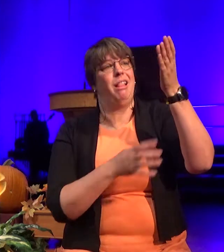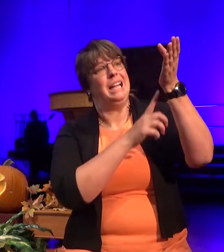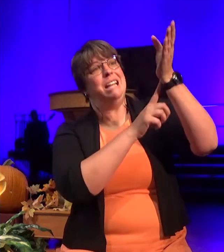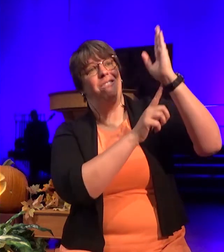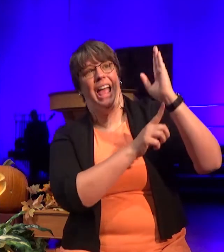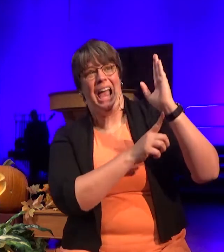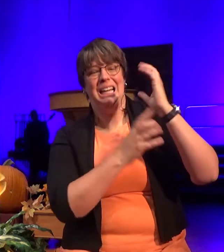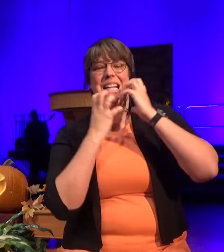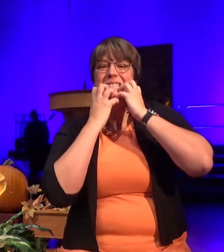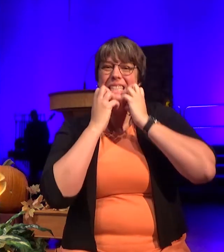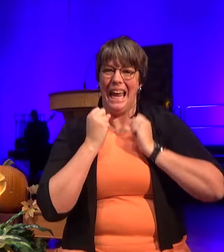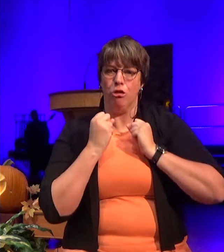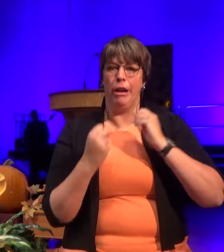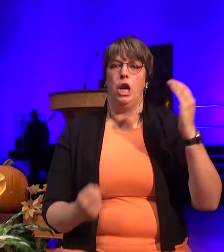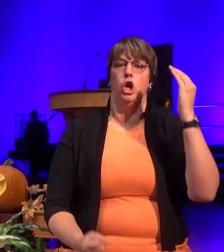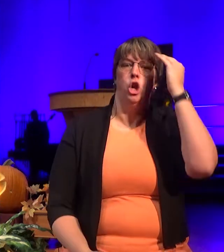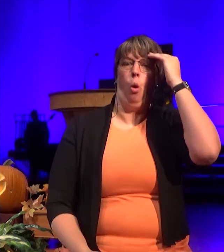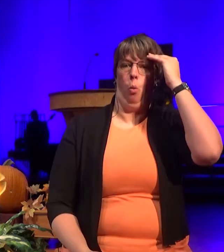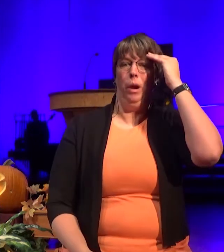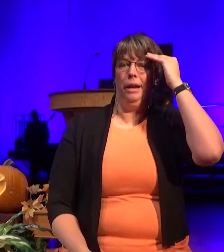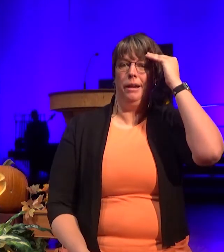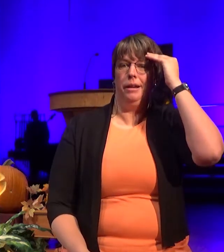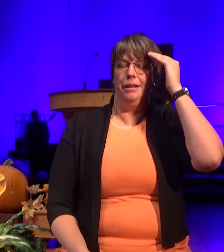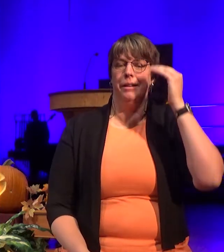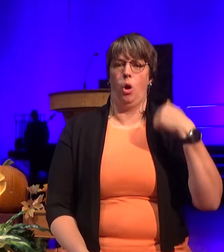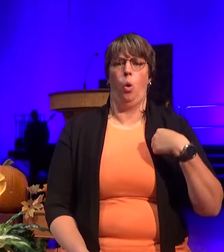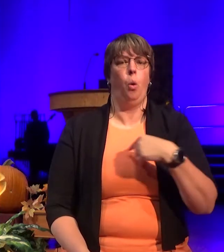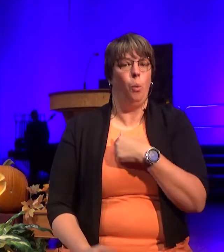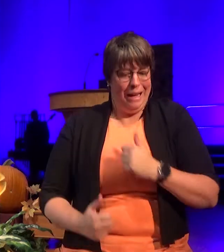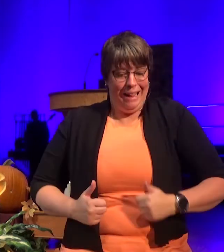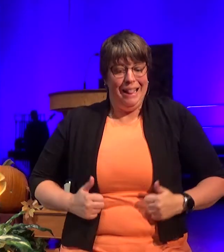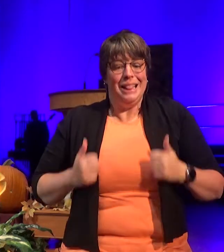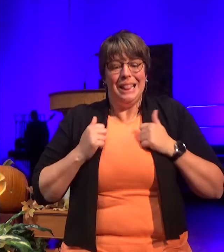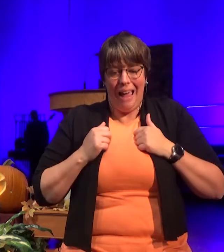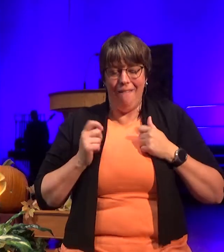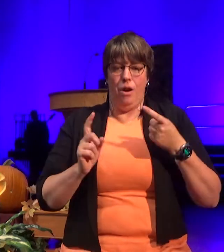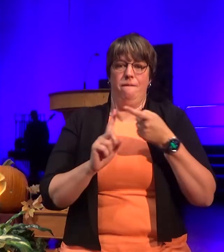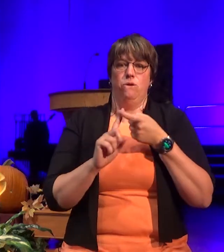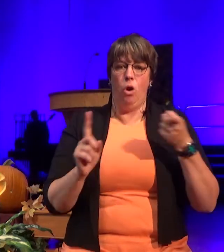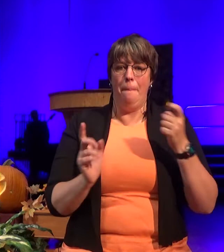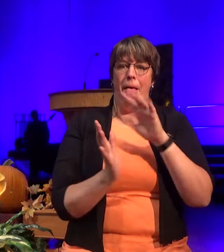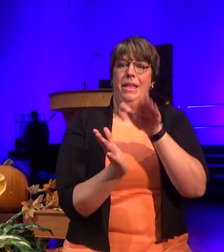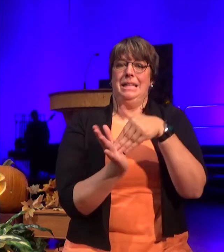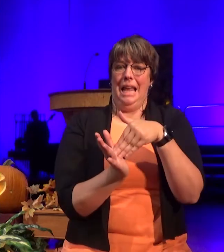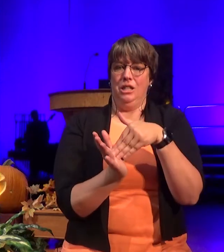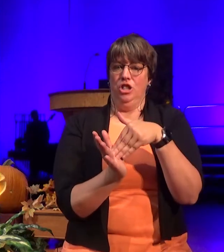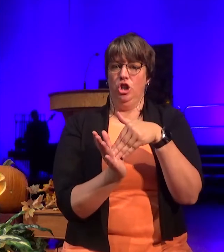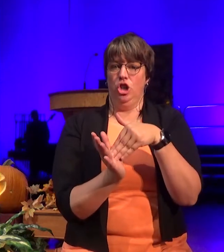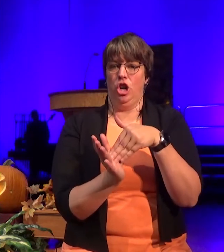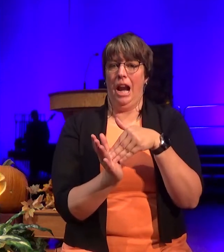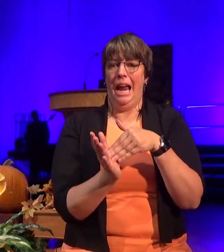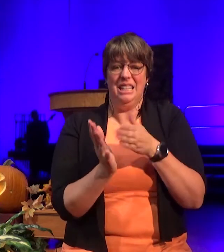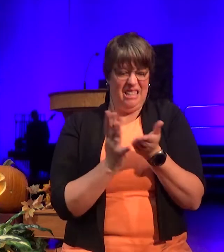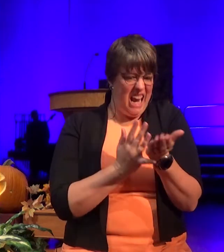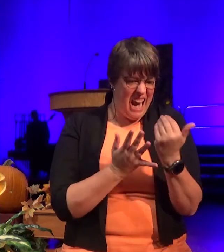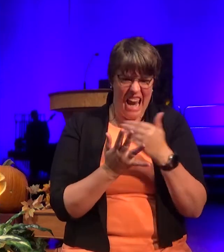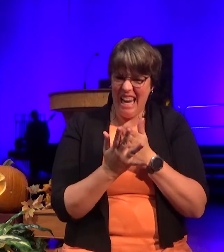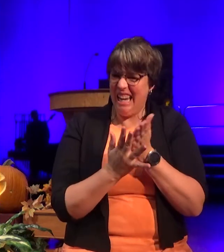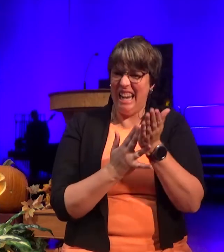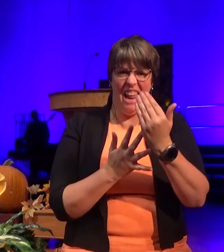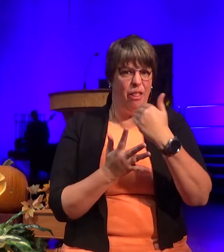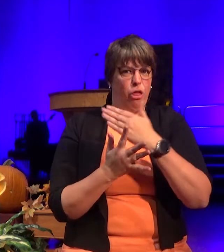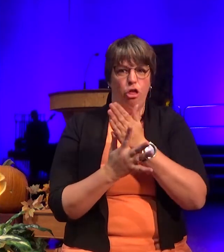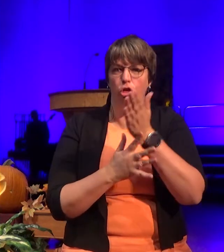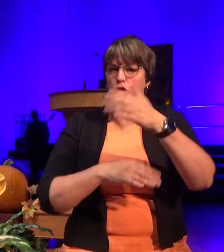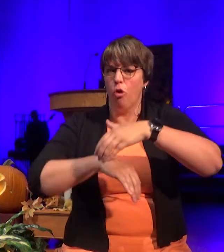knowingness, that we live from that center of divine light. It is spiritual, and it's in and through all of life.